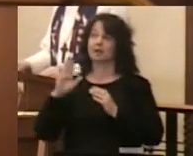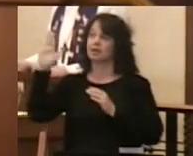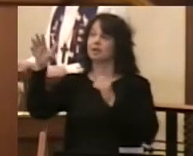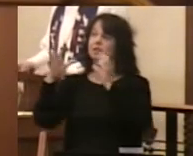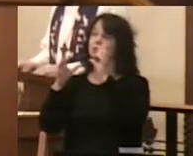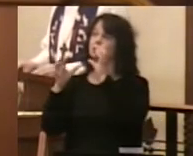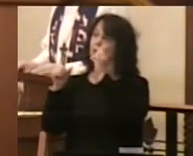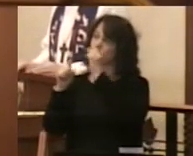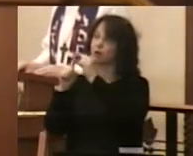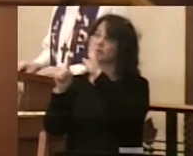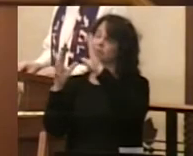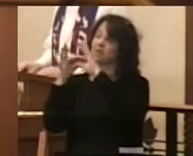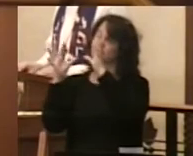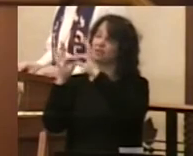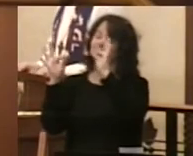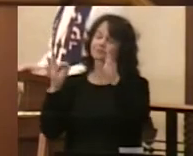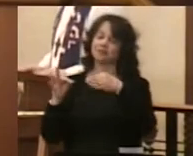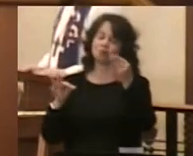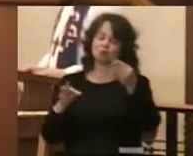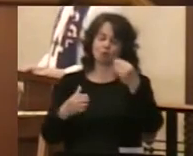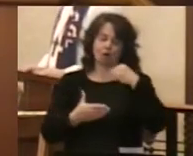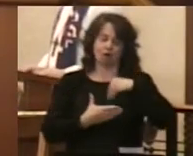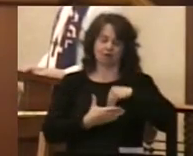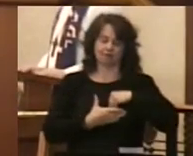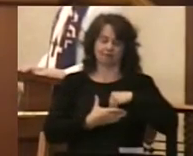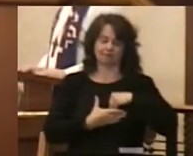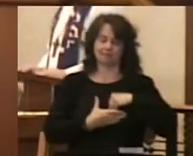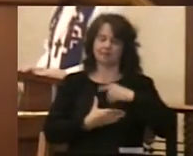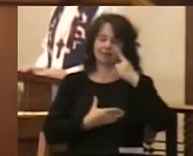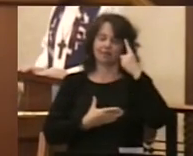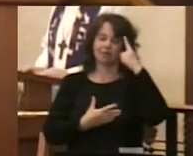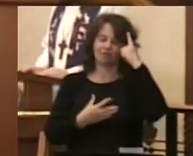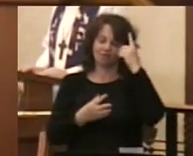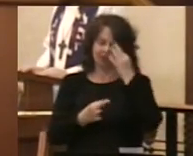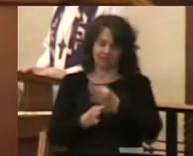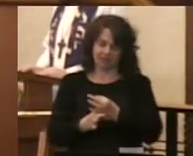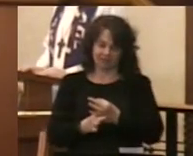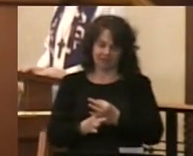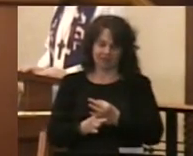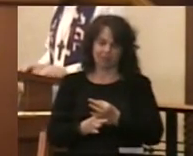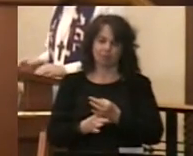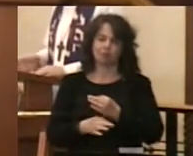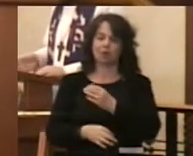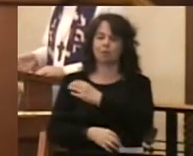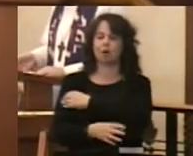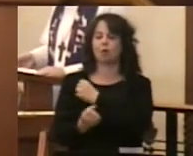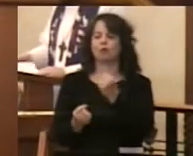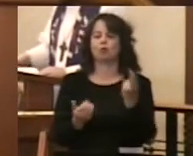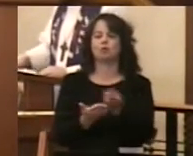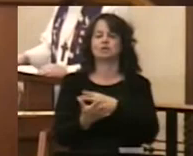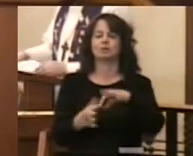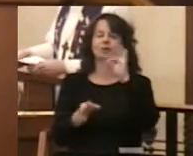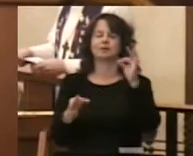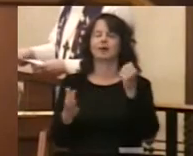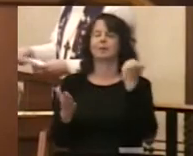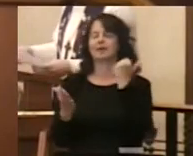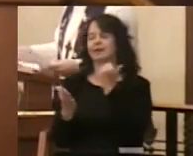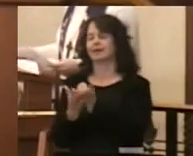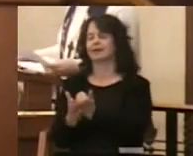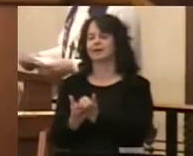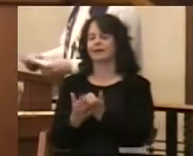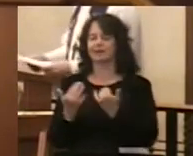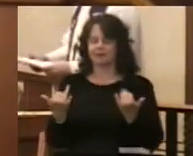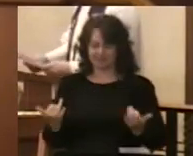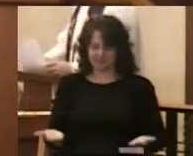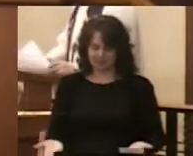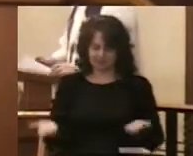is faith. And it is yours by the power of the Holy Spirit. Amen. I invite you to stand